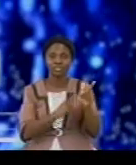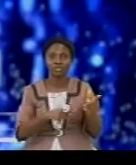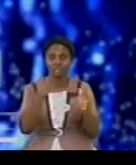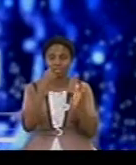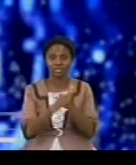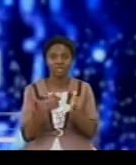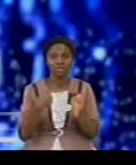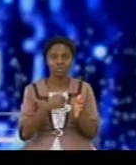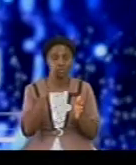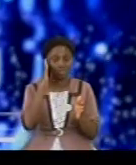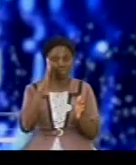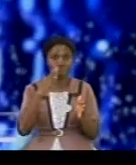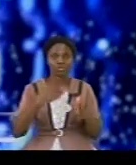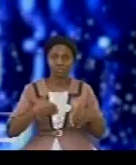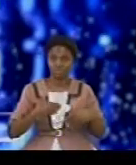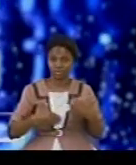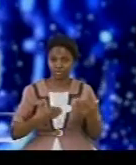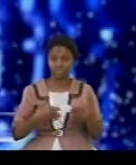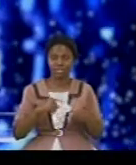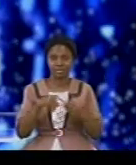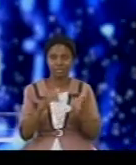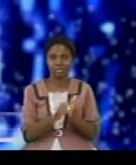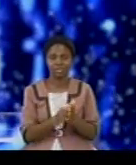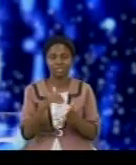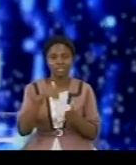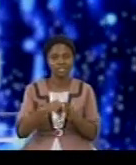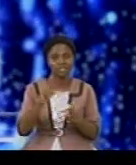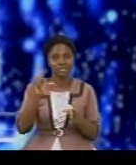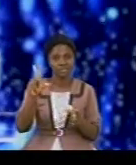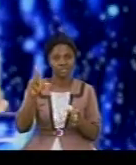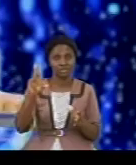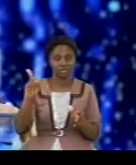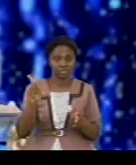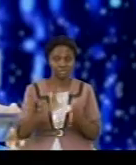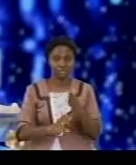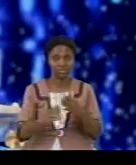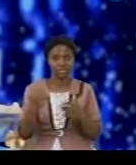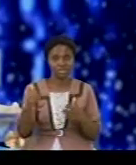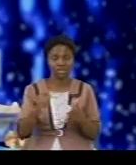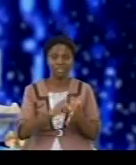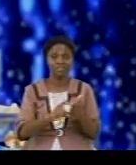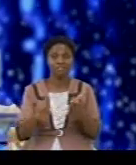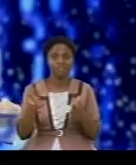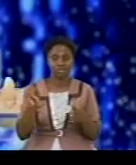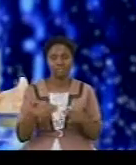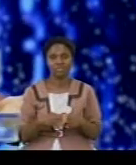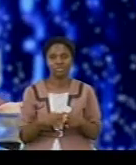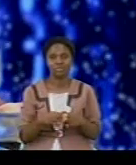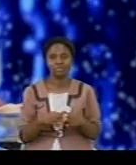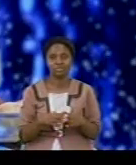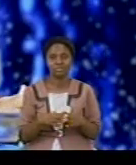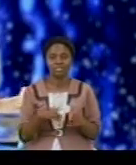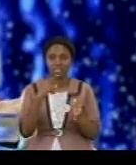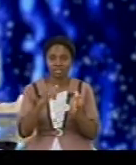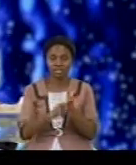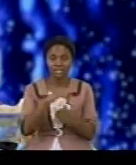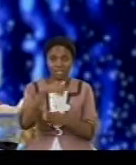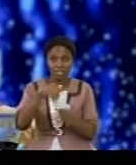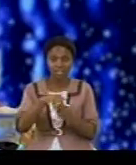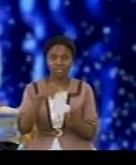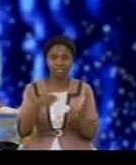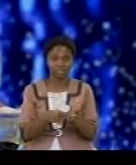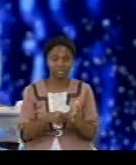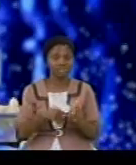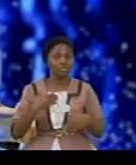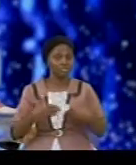about that. Luke chapter 10, verse 20. Notwithstanding, in this, rejoice not that the spirit are subject